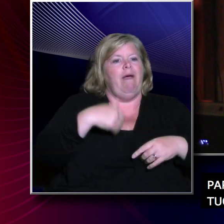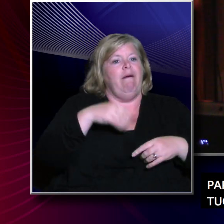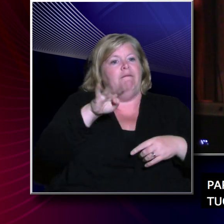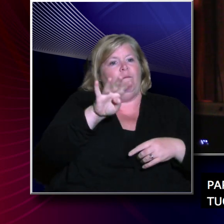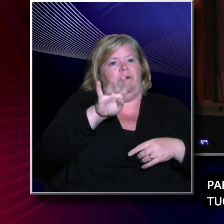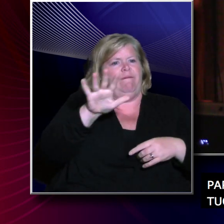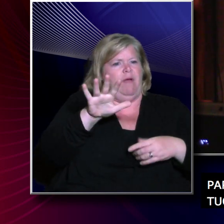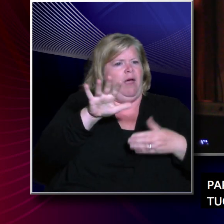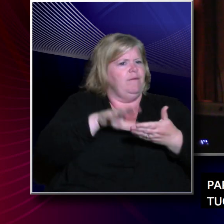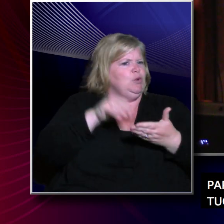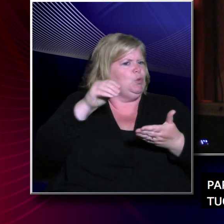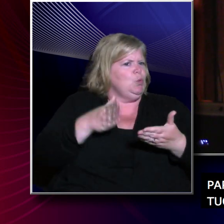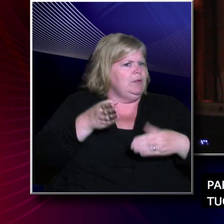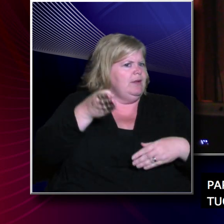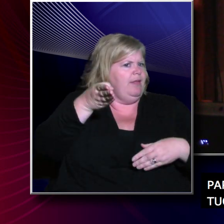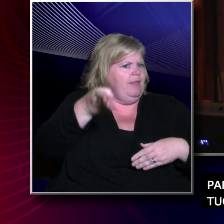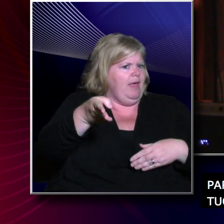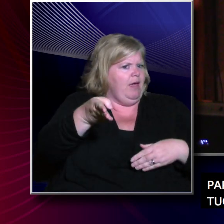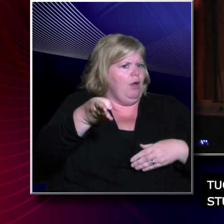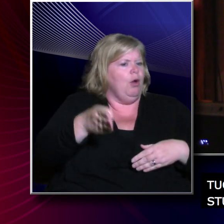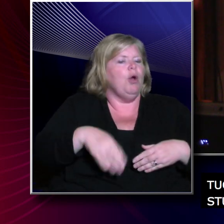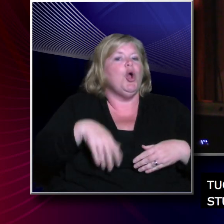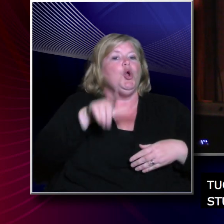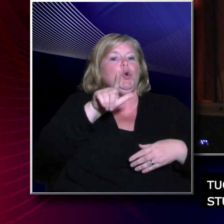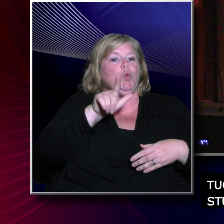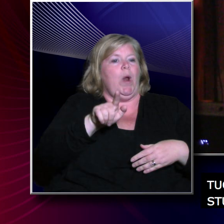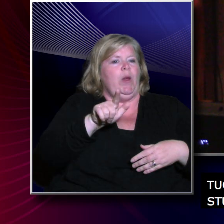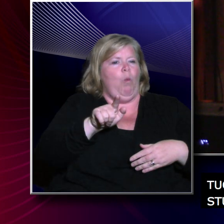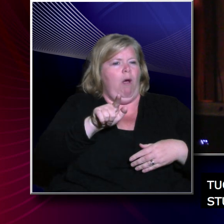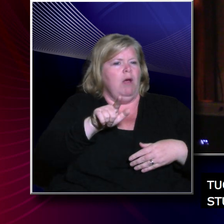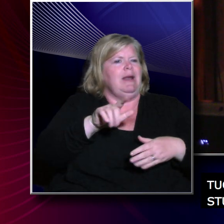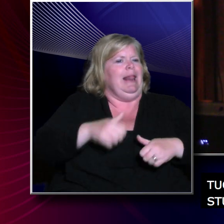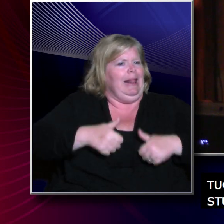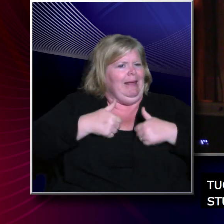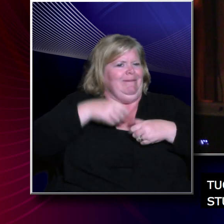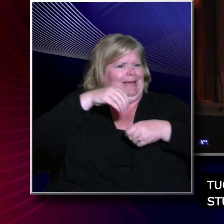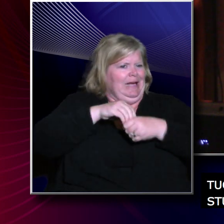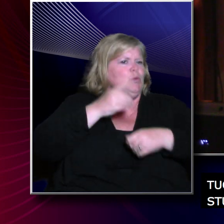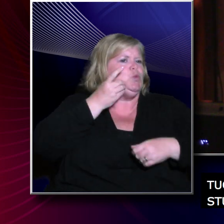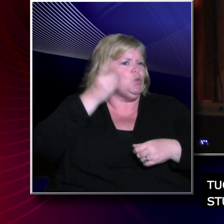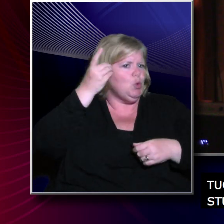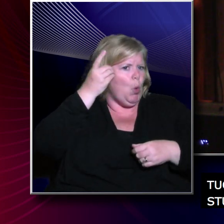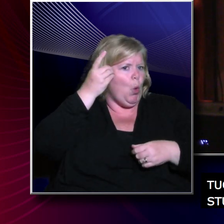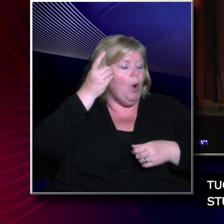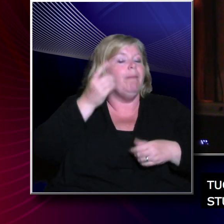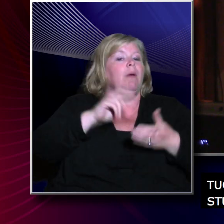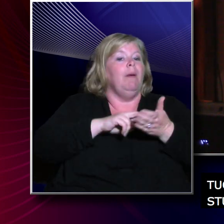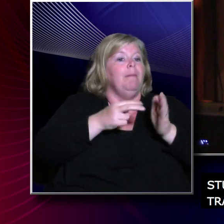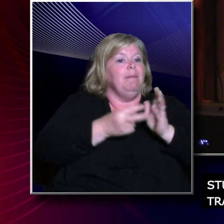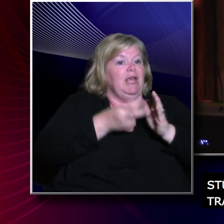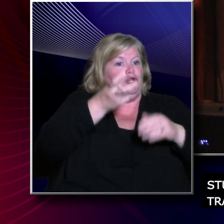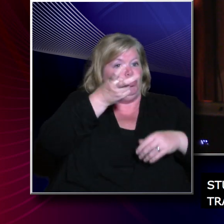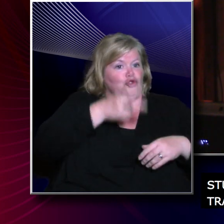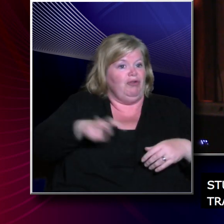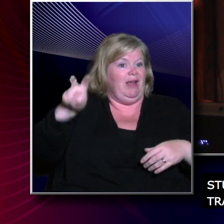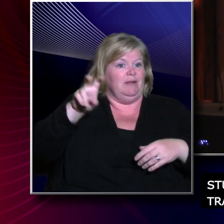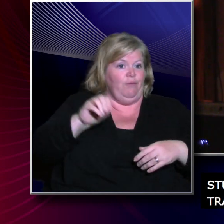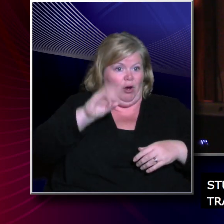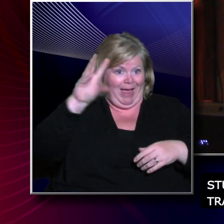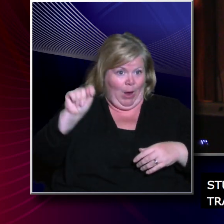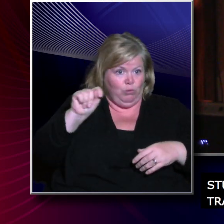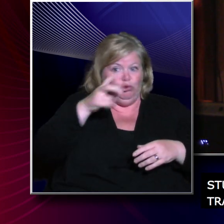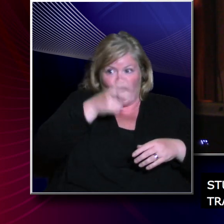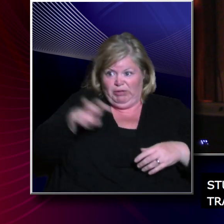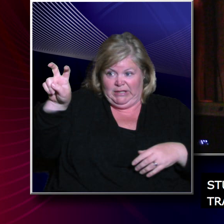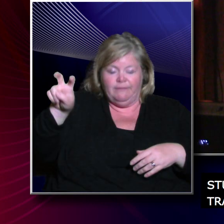there. 21 are dorm students. So transferring them out would reduce